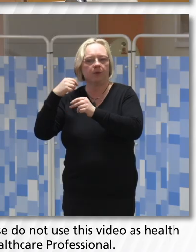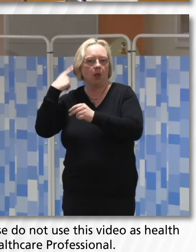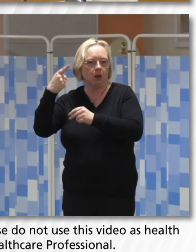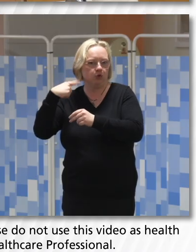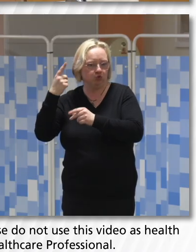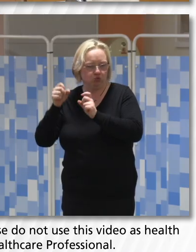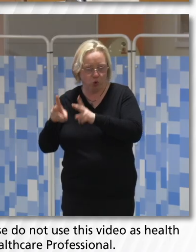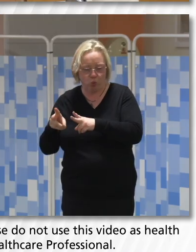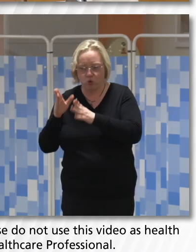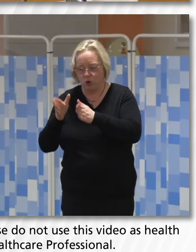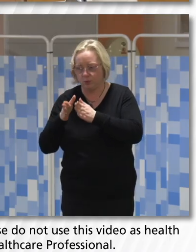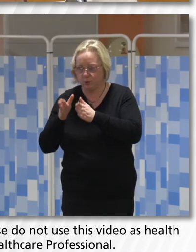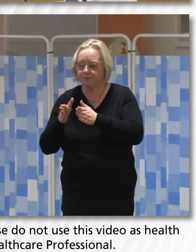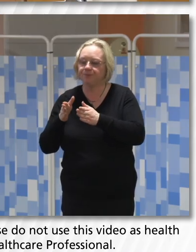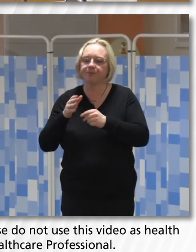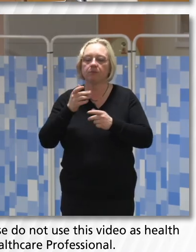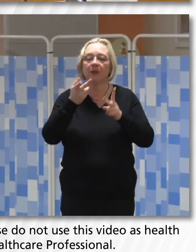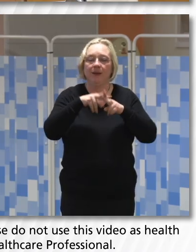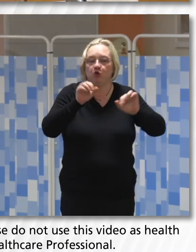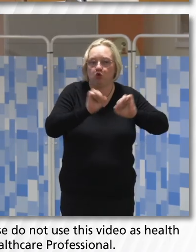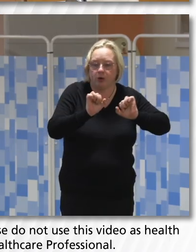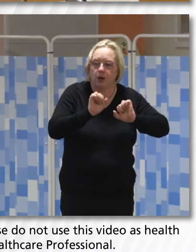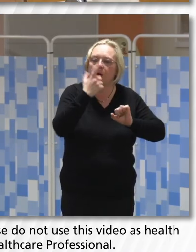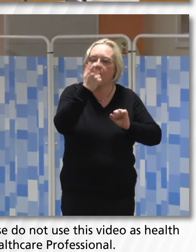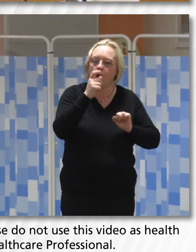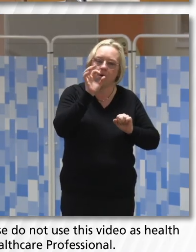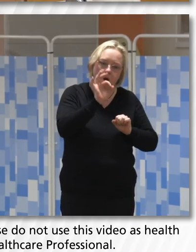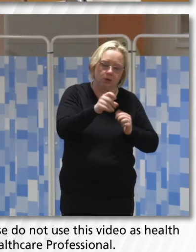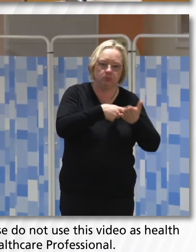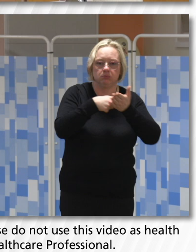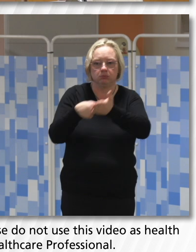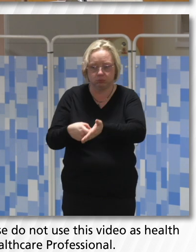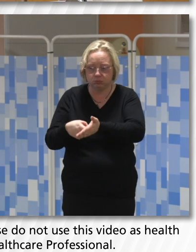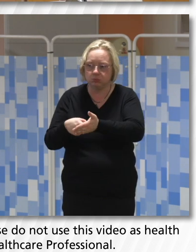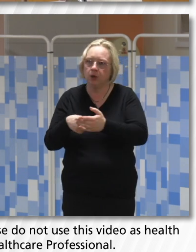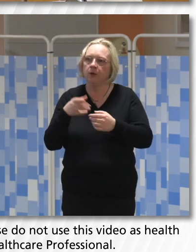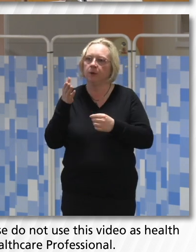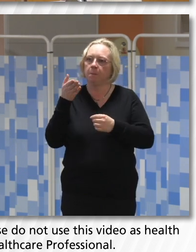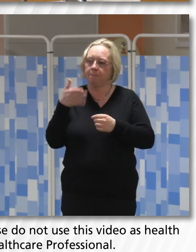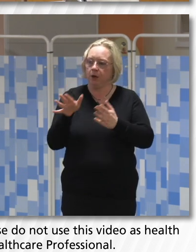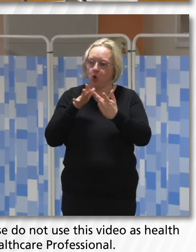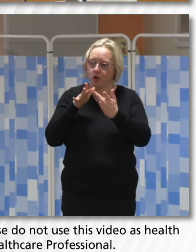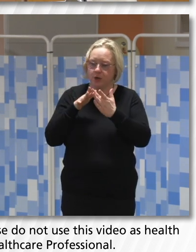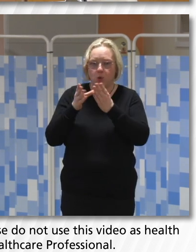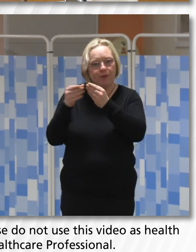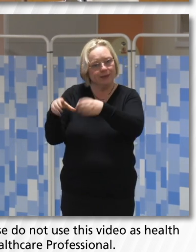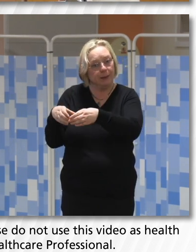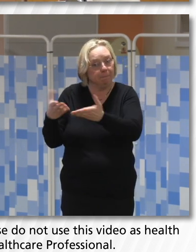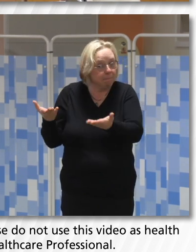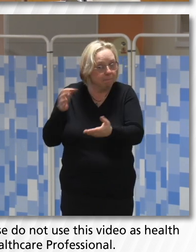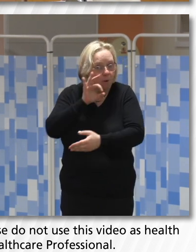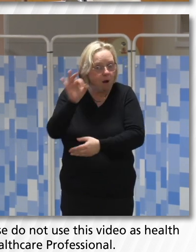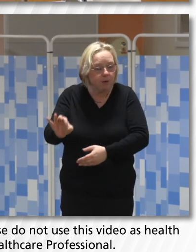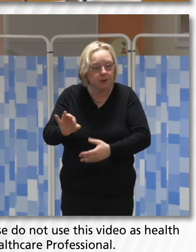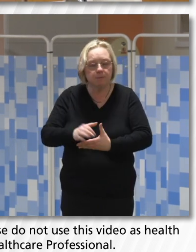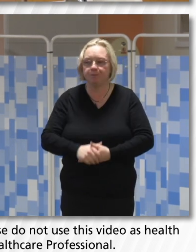we talk about if they're interested in being referred over. If it has happened, have they actually had contact with the team?